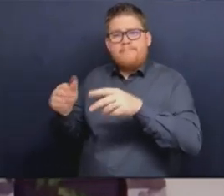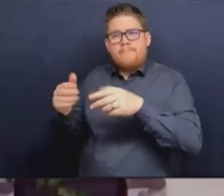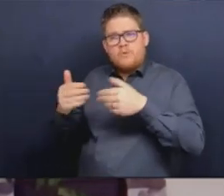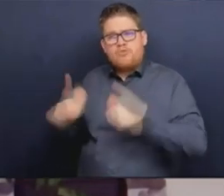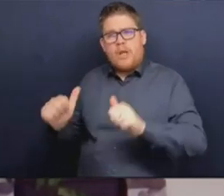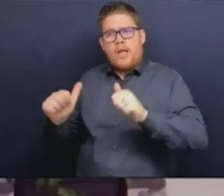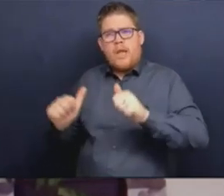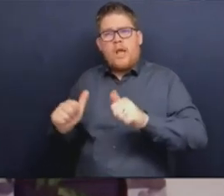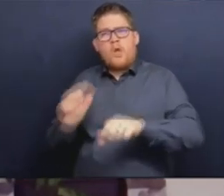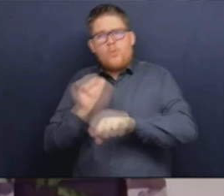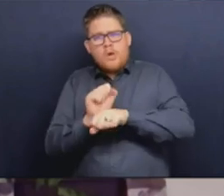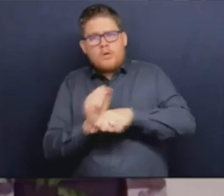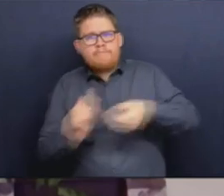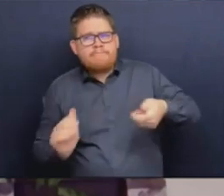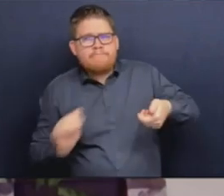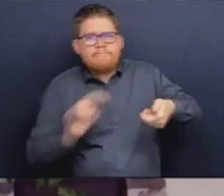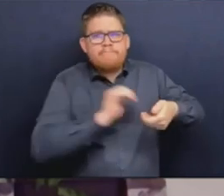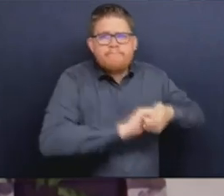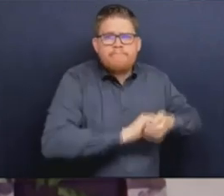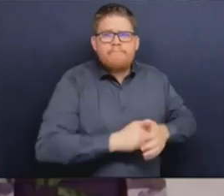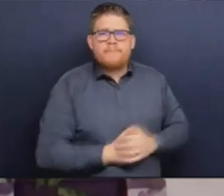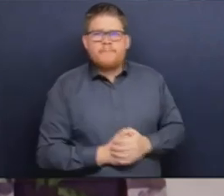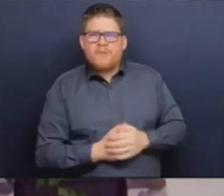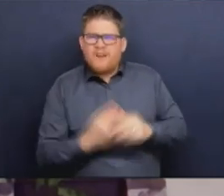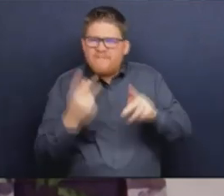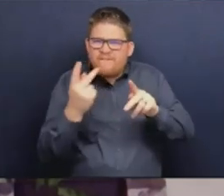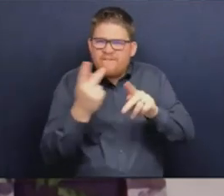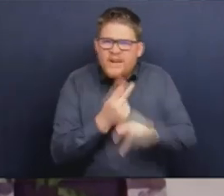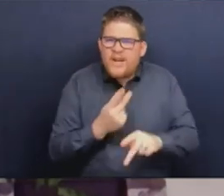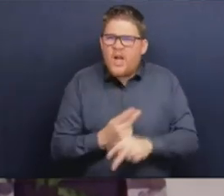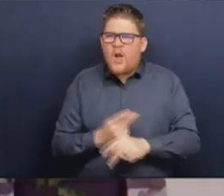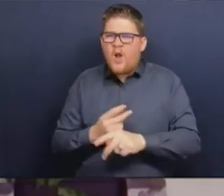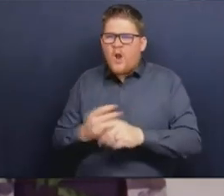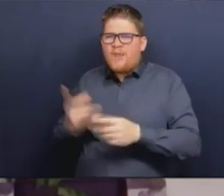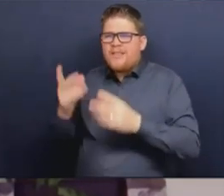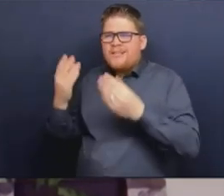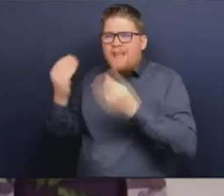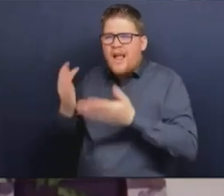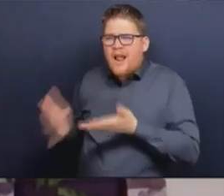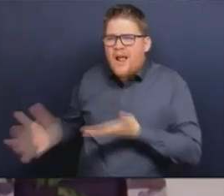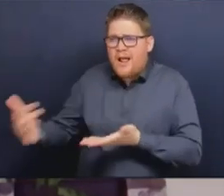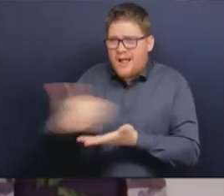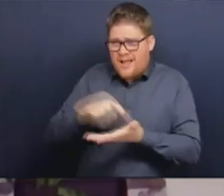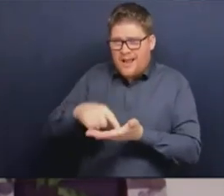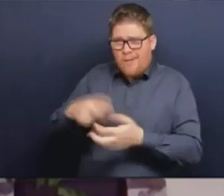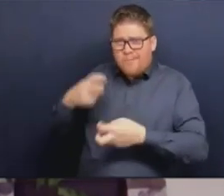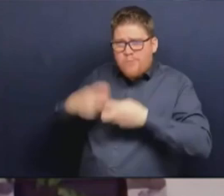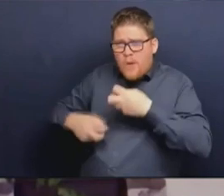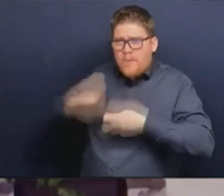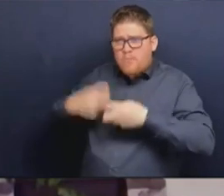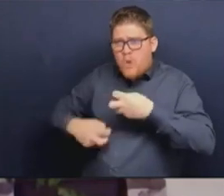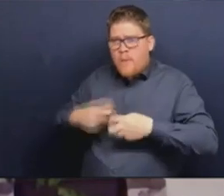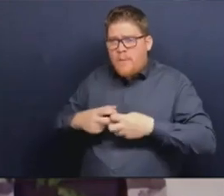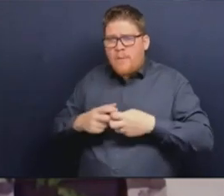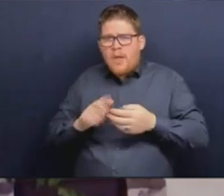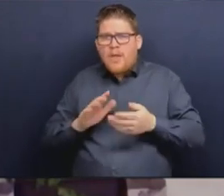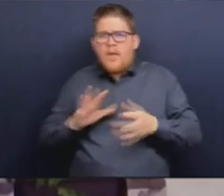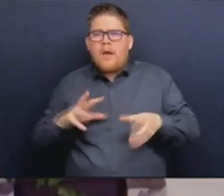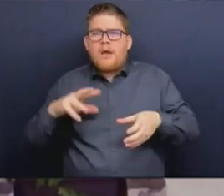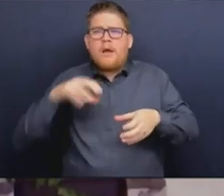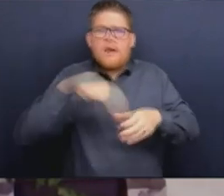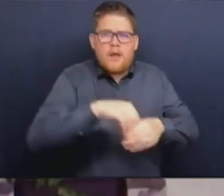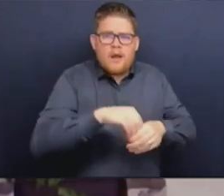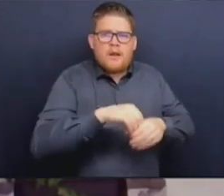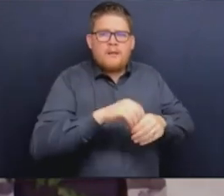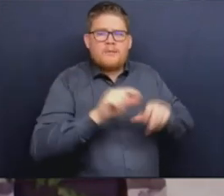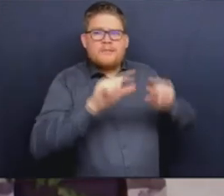important issues that affect us towards creating a more inclusive and just society. And this announcement is